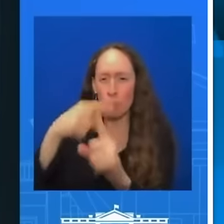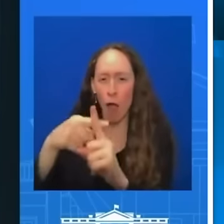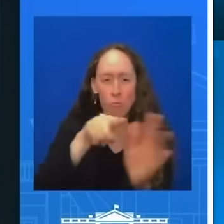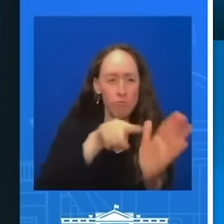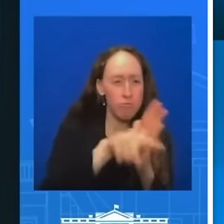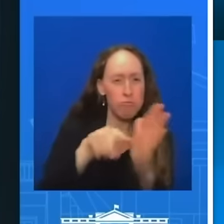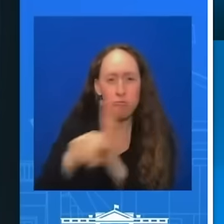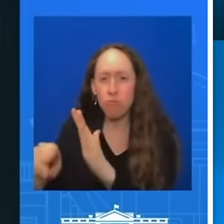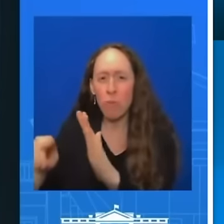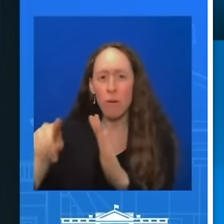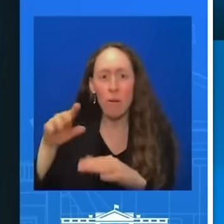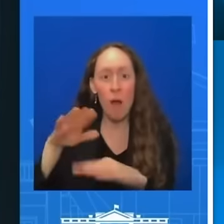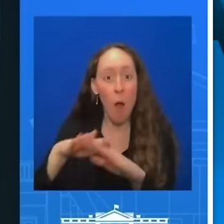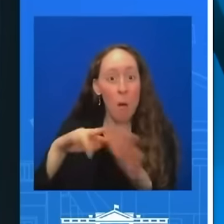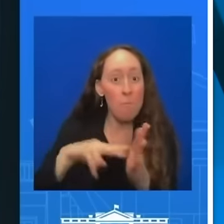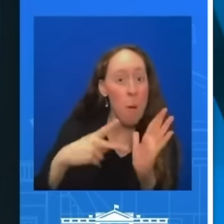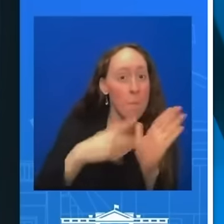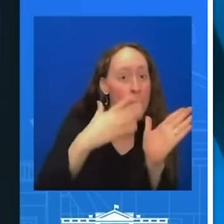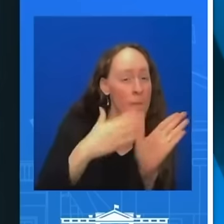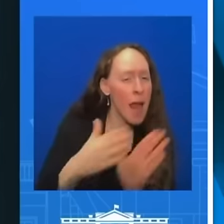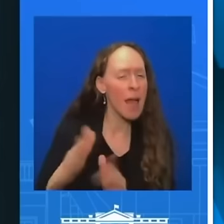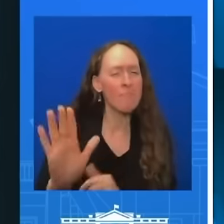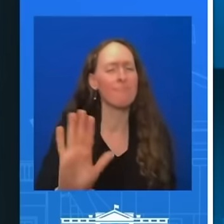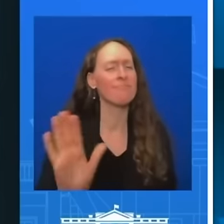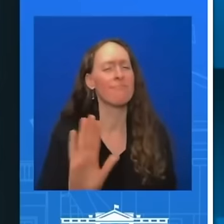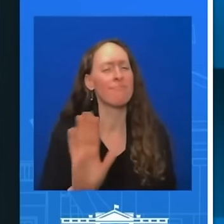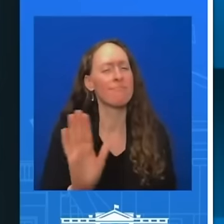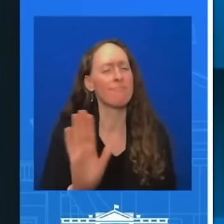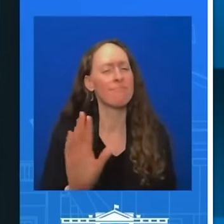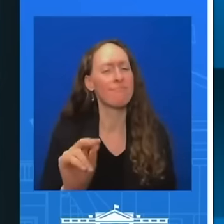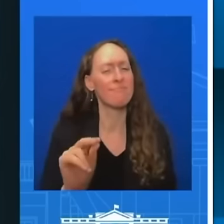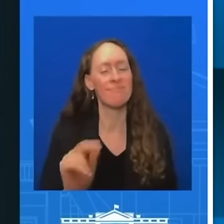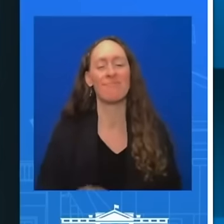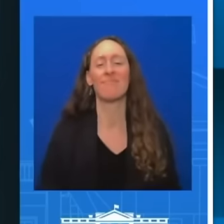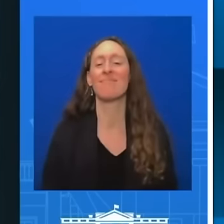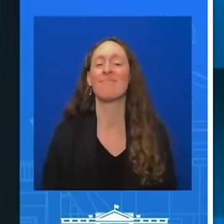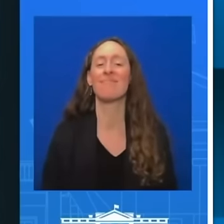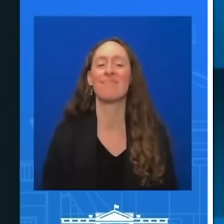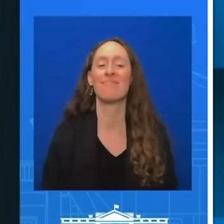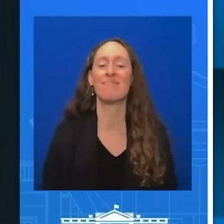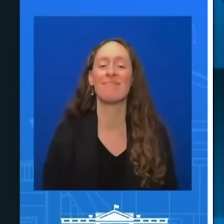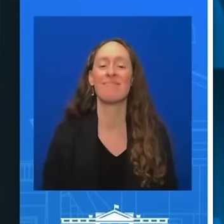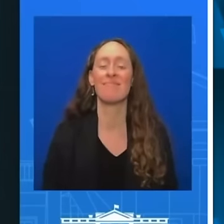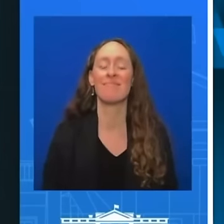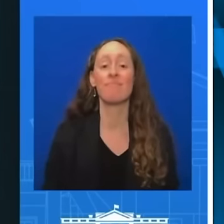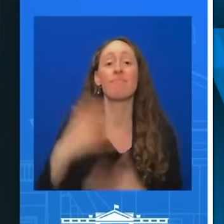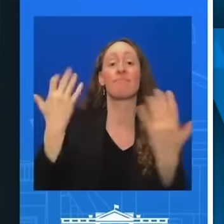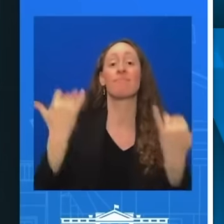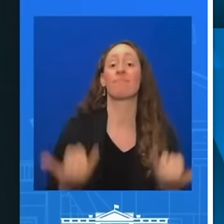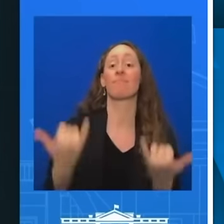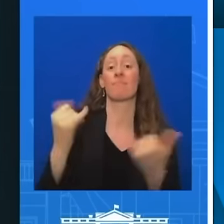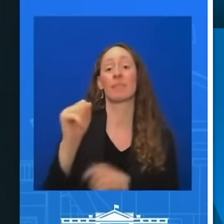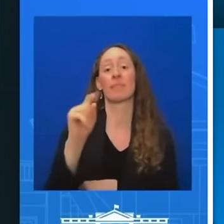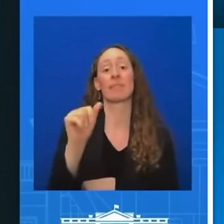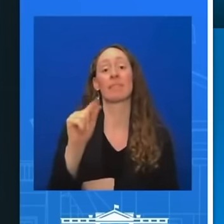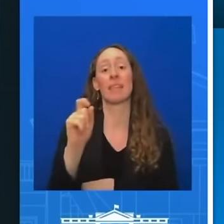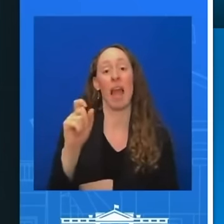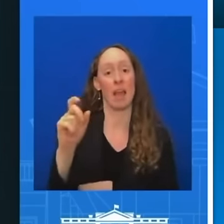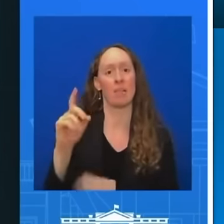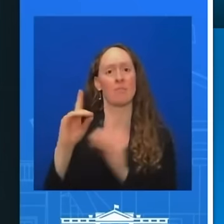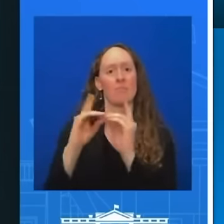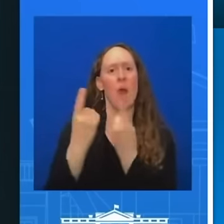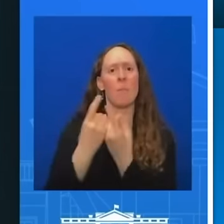occur. The State Department has a process in place. And to date, as you and I are speaking, they have not found any incidents where the Israelis